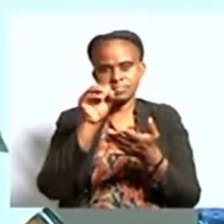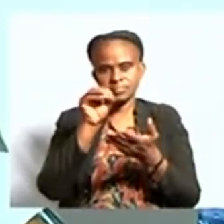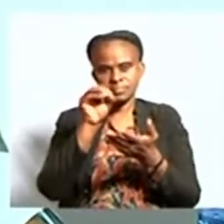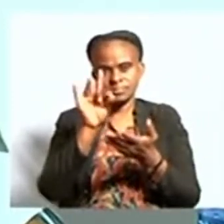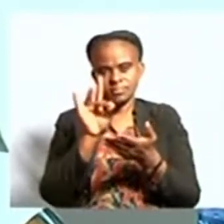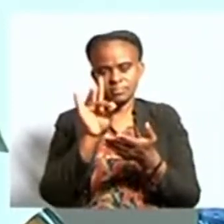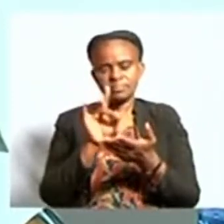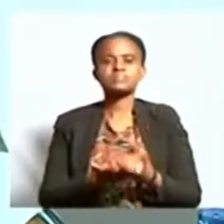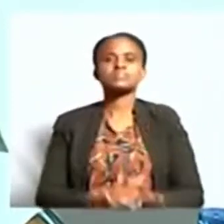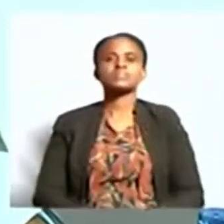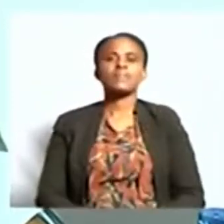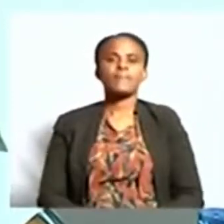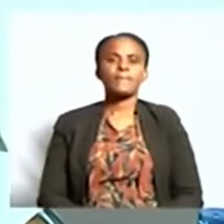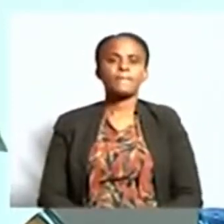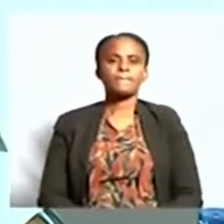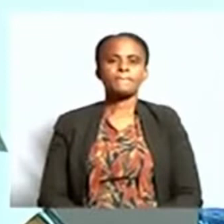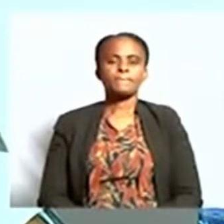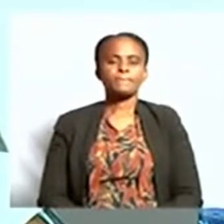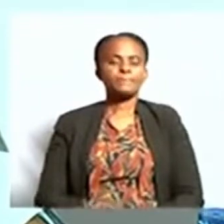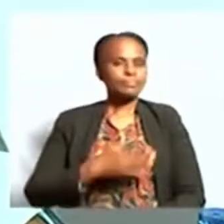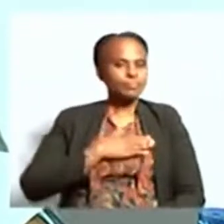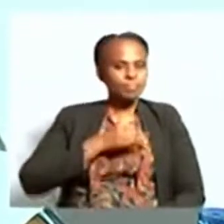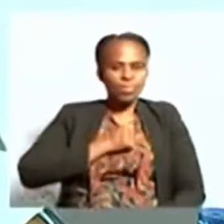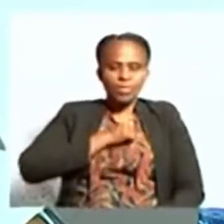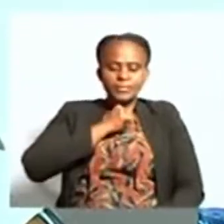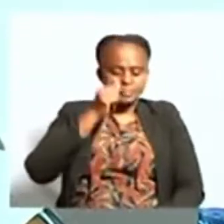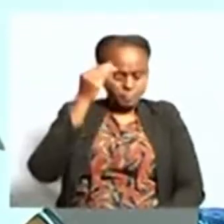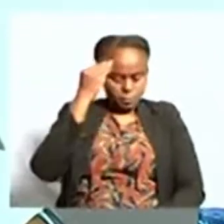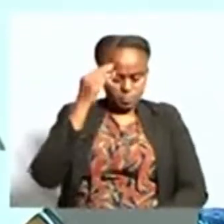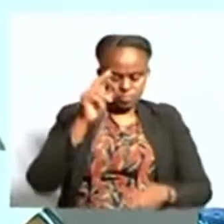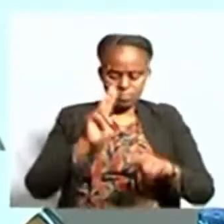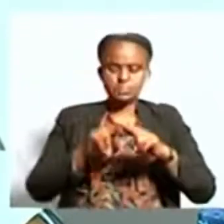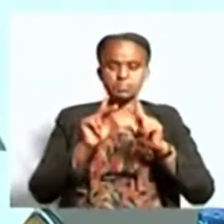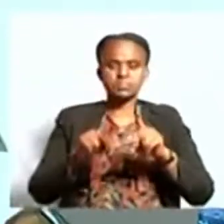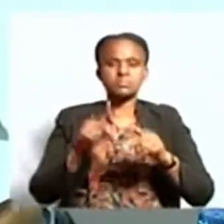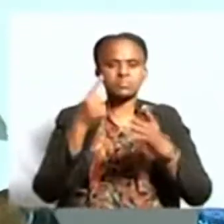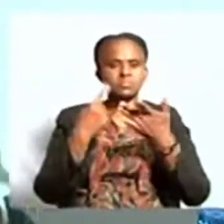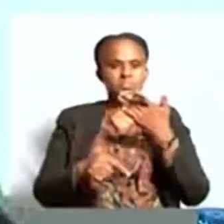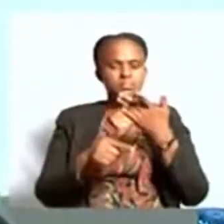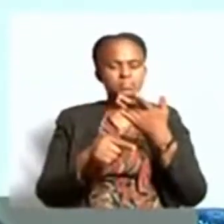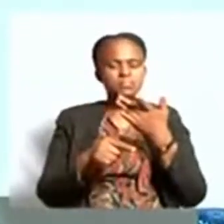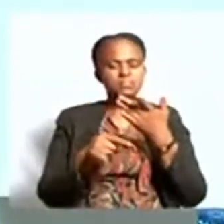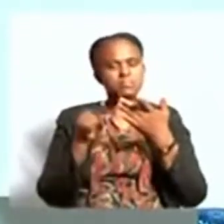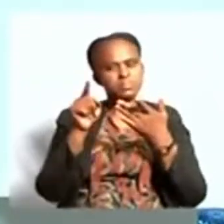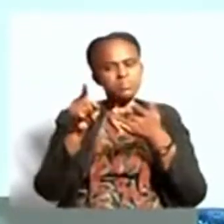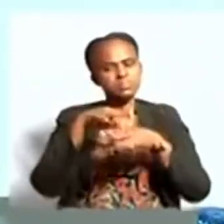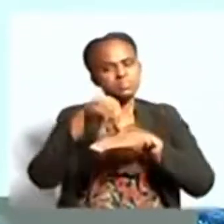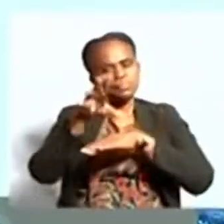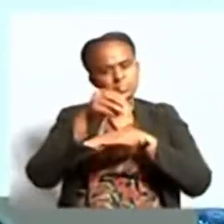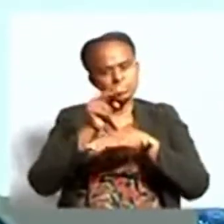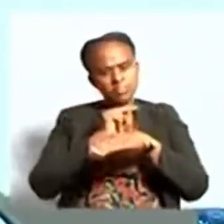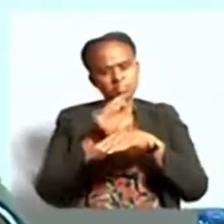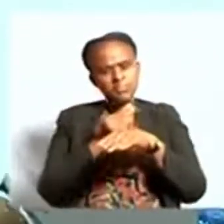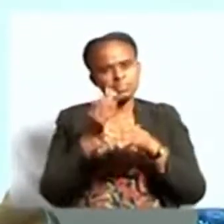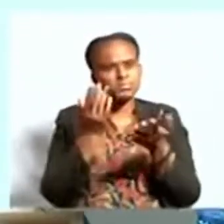18,349,308. I don't know, Chair, what AG will guide us, whether